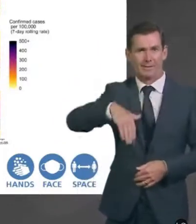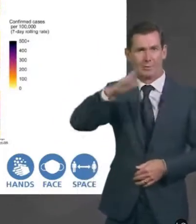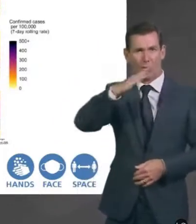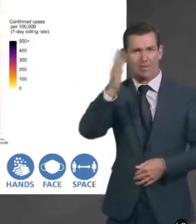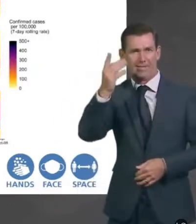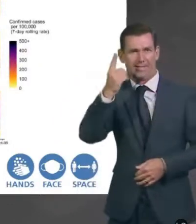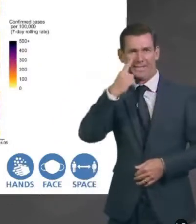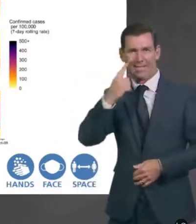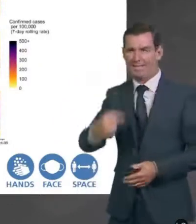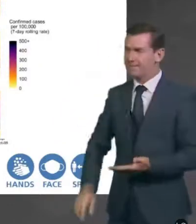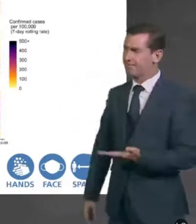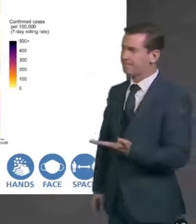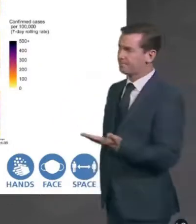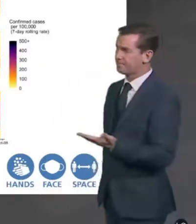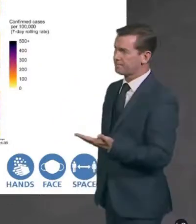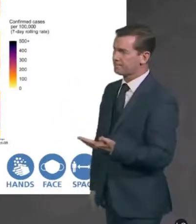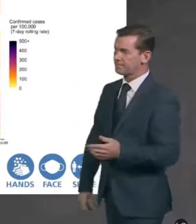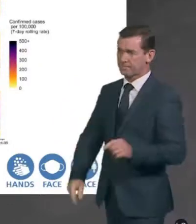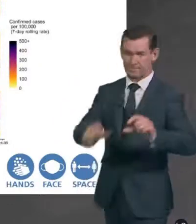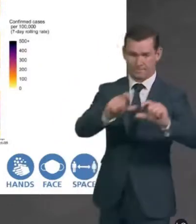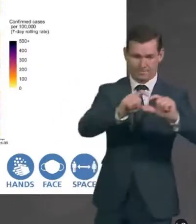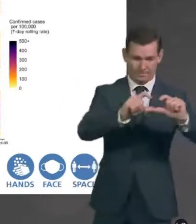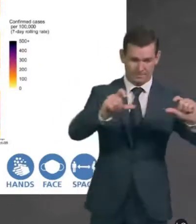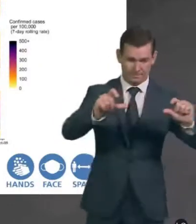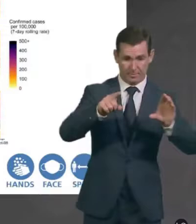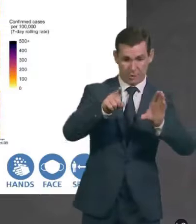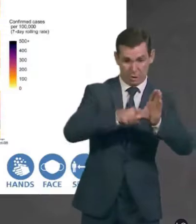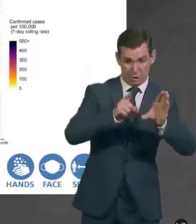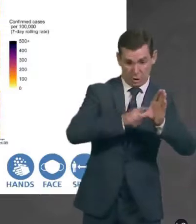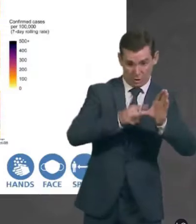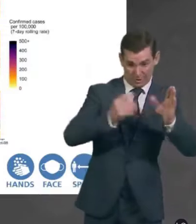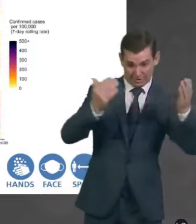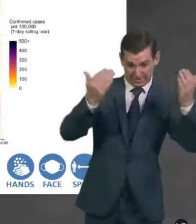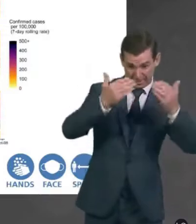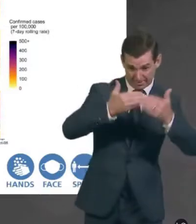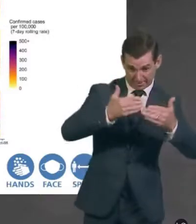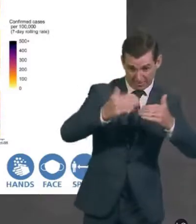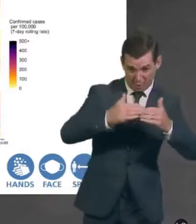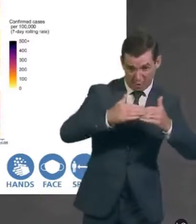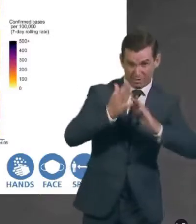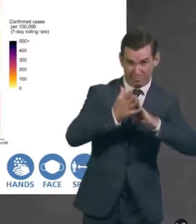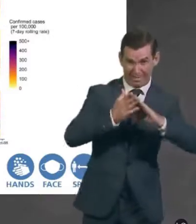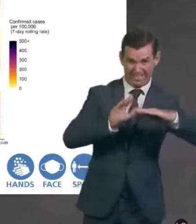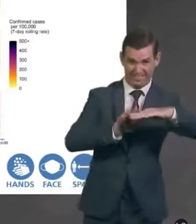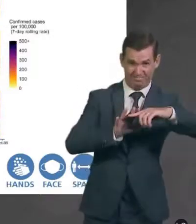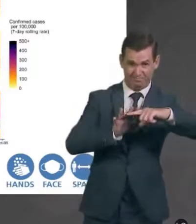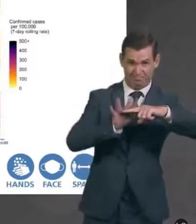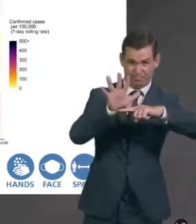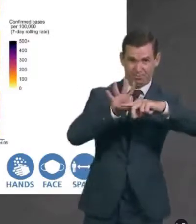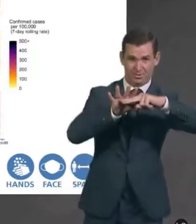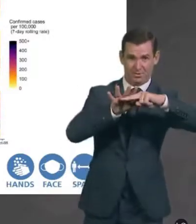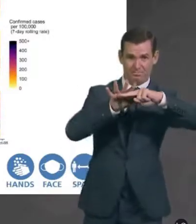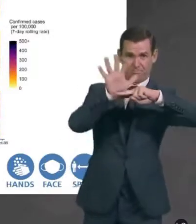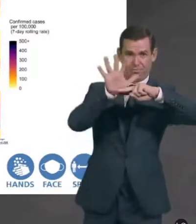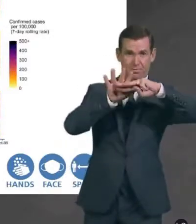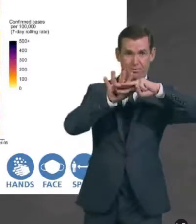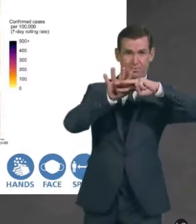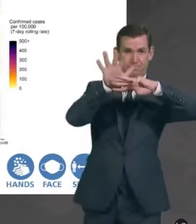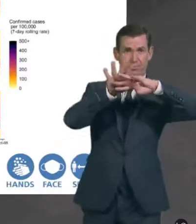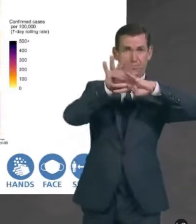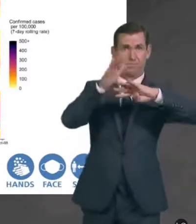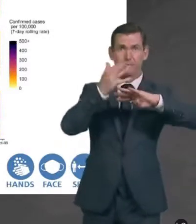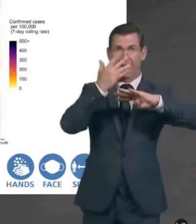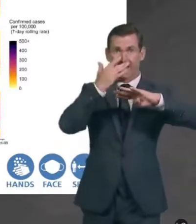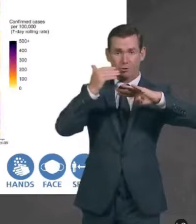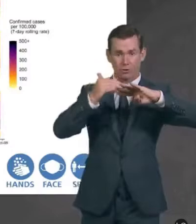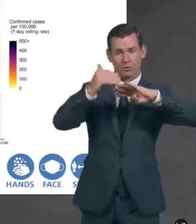in the younger age groups, they gradually spread to the older age groups. So that you see, let's take the Northeast, for example, you